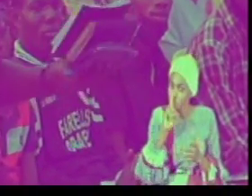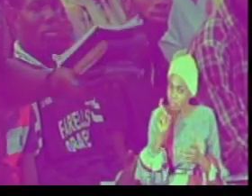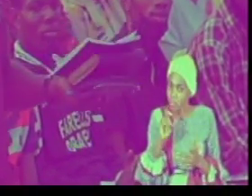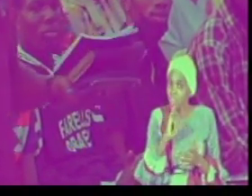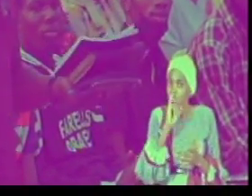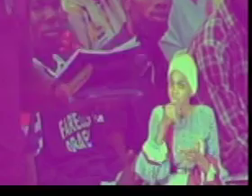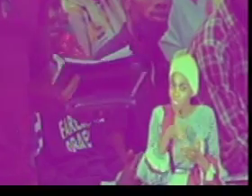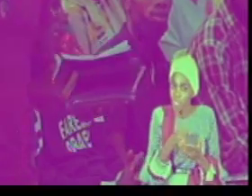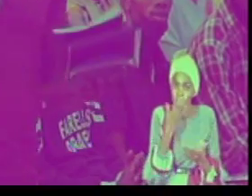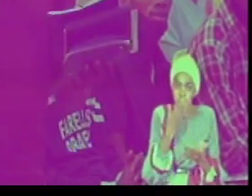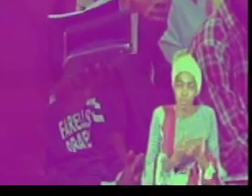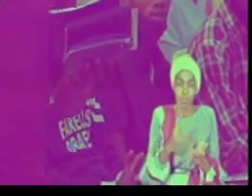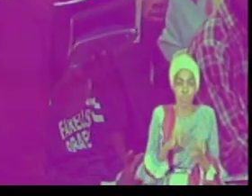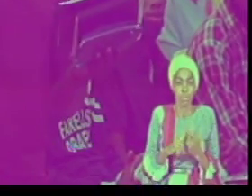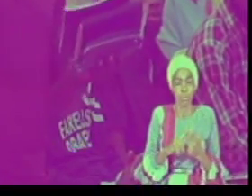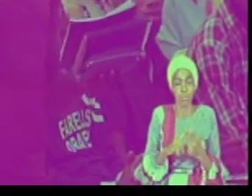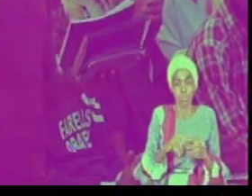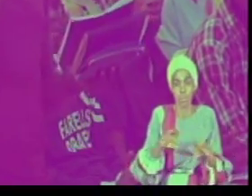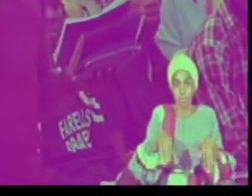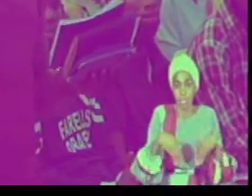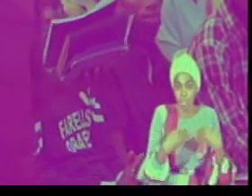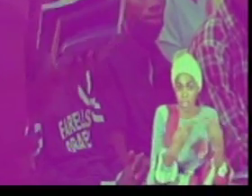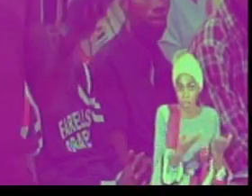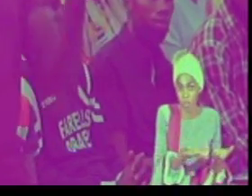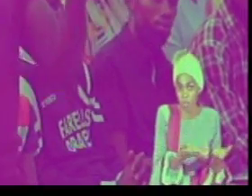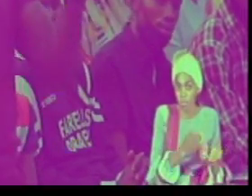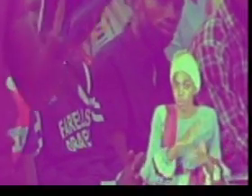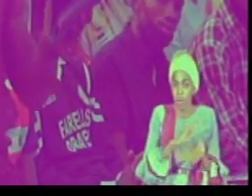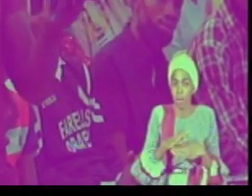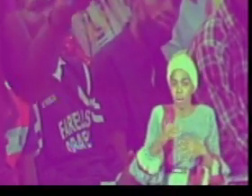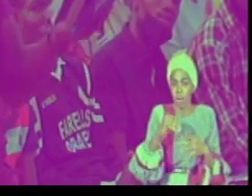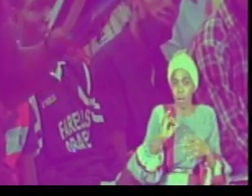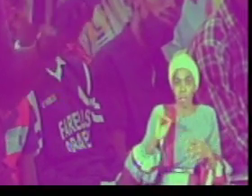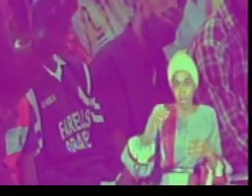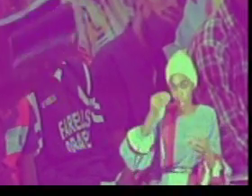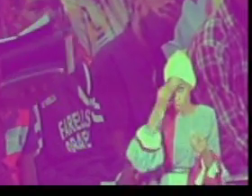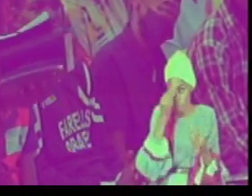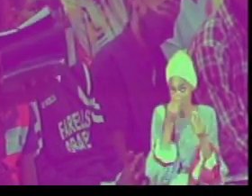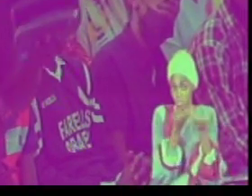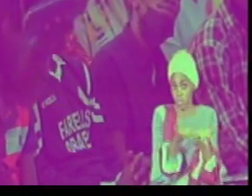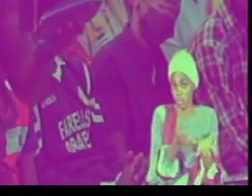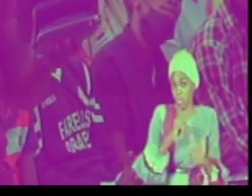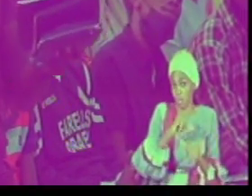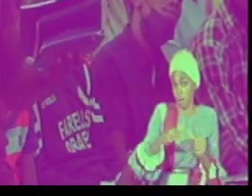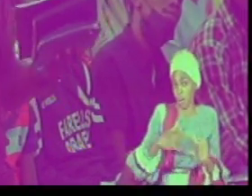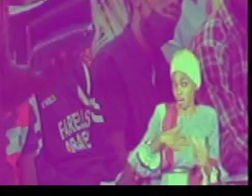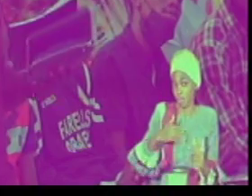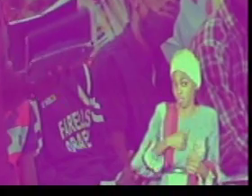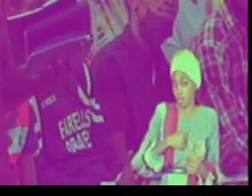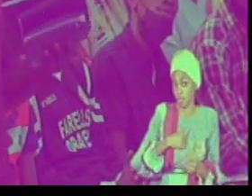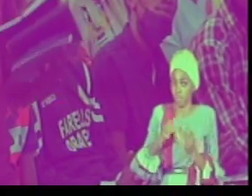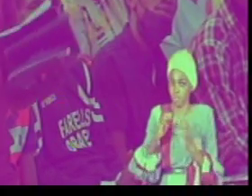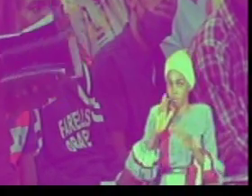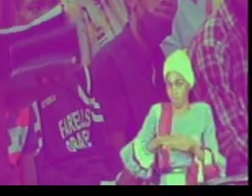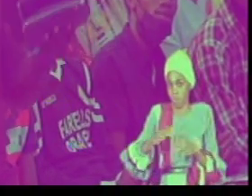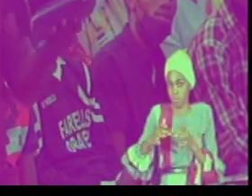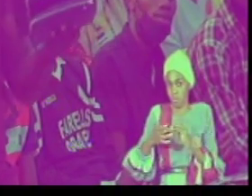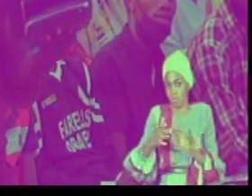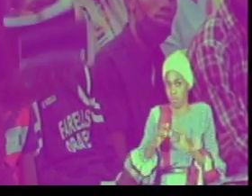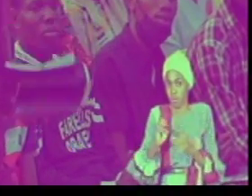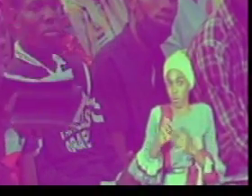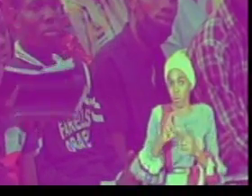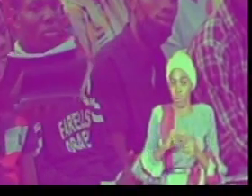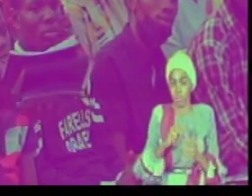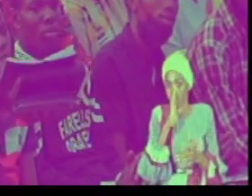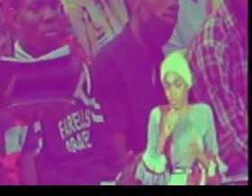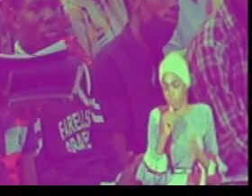pages online and likes. Is it very ideal we been keeping real everything out about ourselves online, or we should also be discreet about the things we